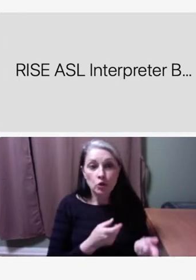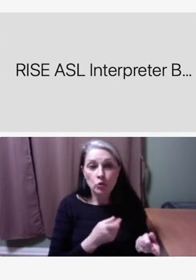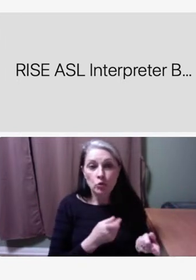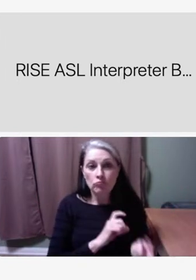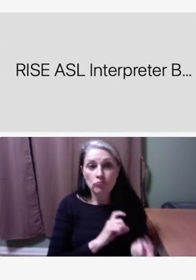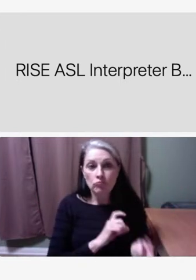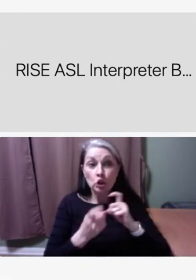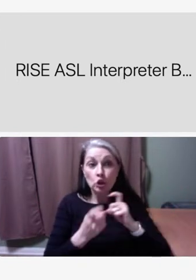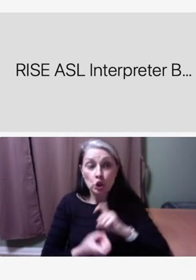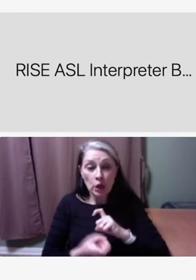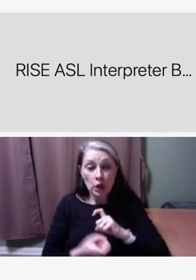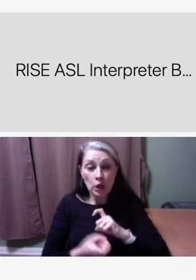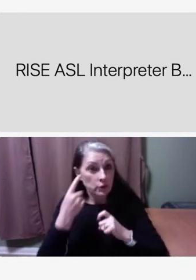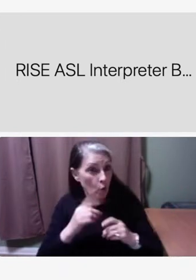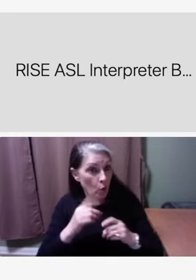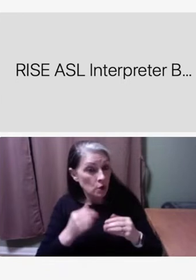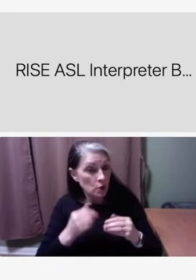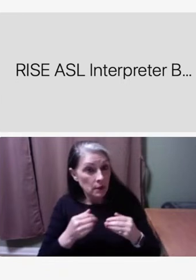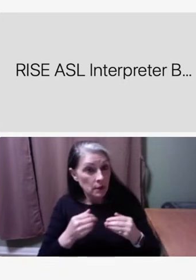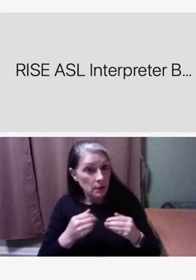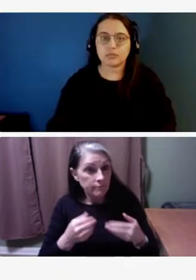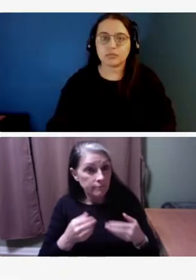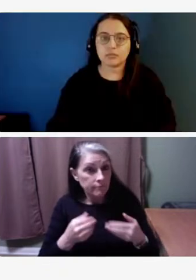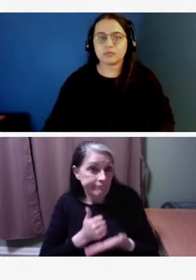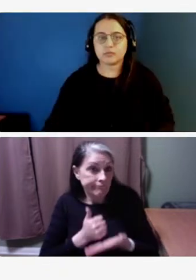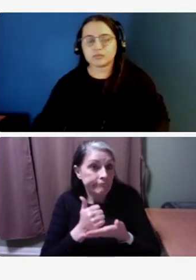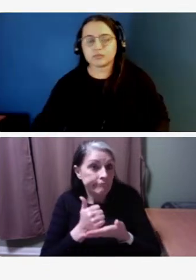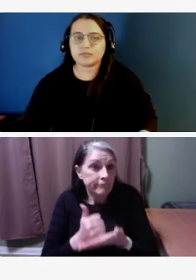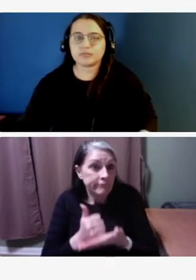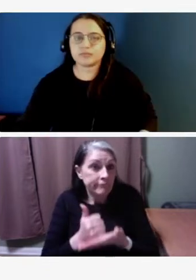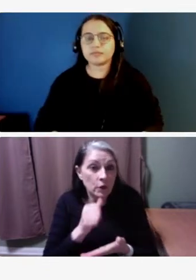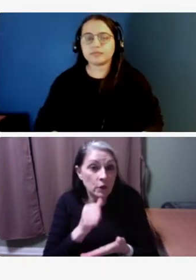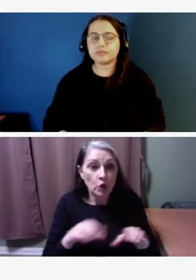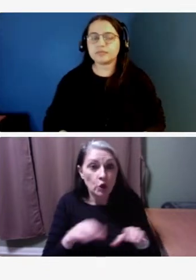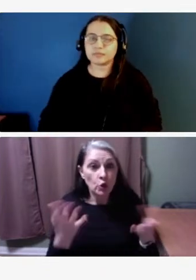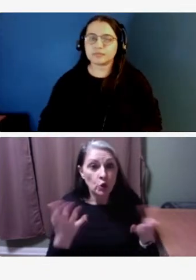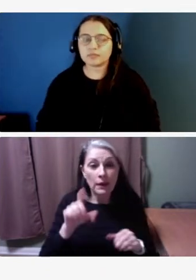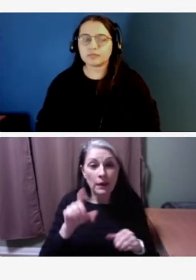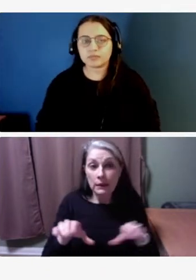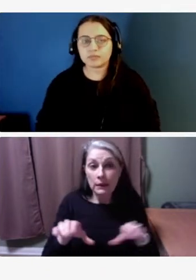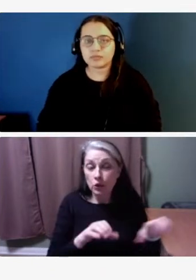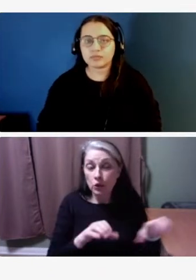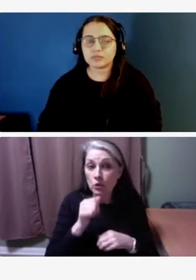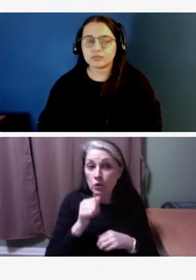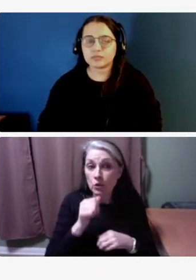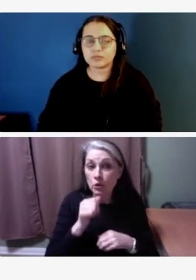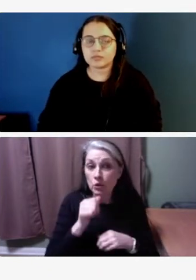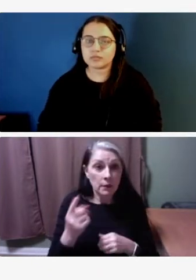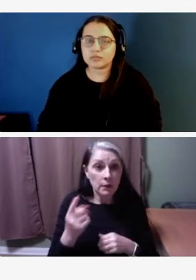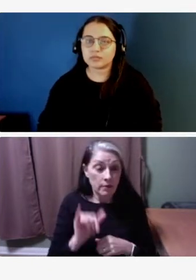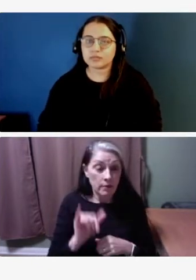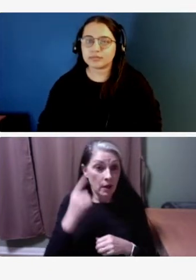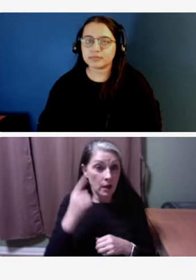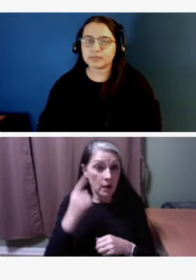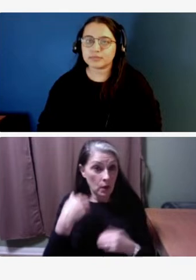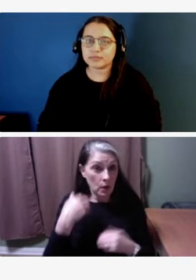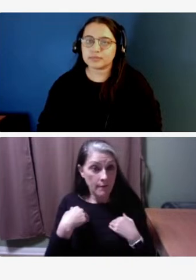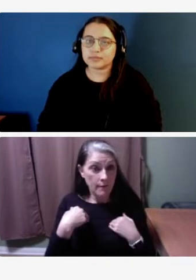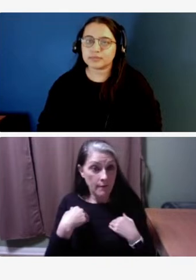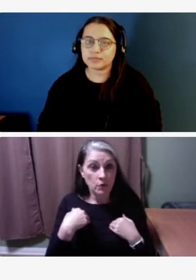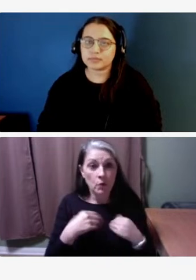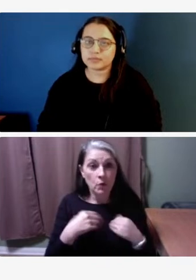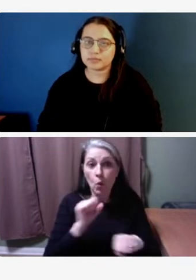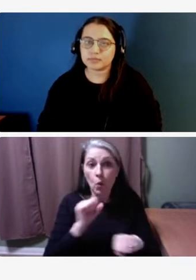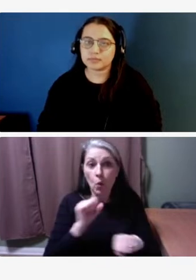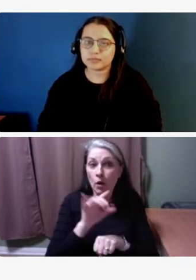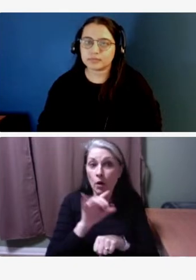we don't do what we need to do, it's not going to be productive. So we have to work on this. I do want to thank